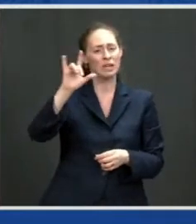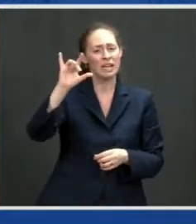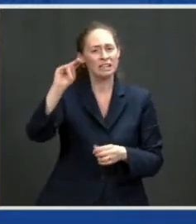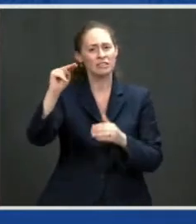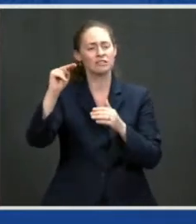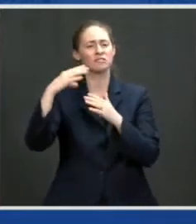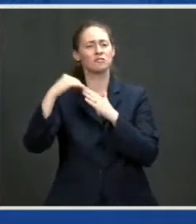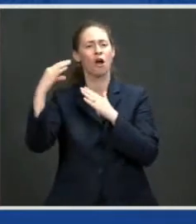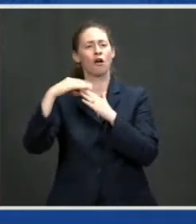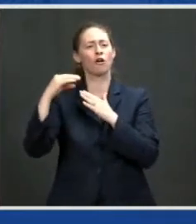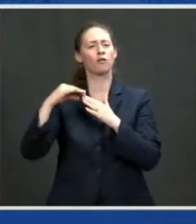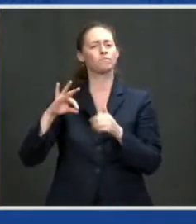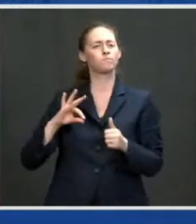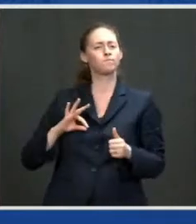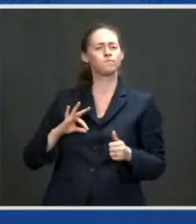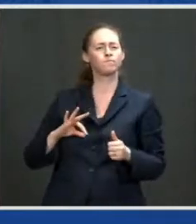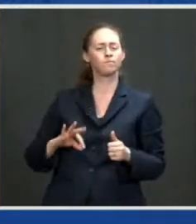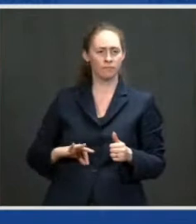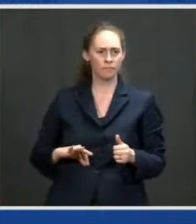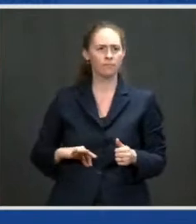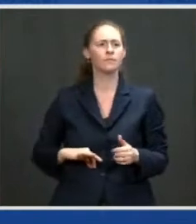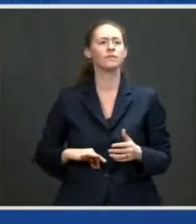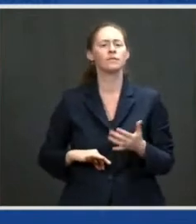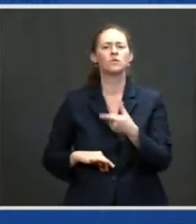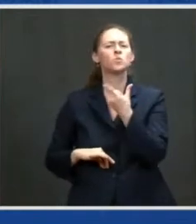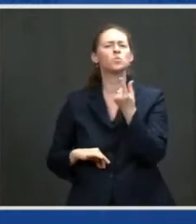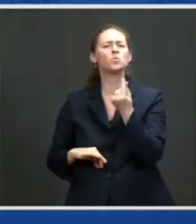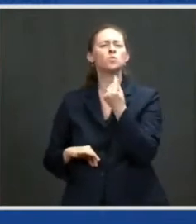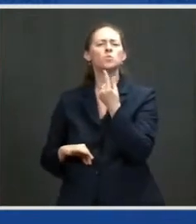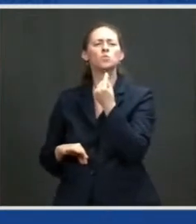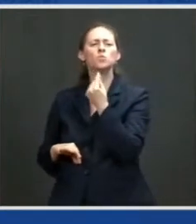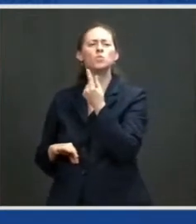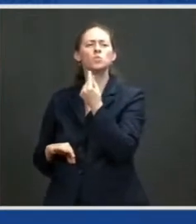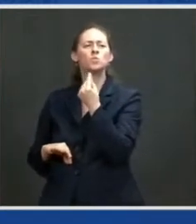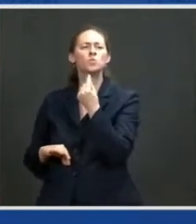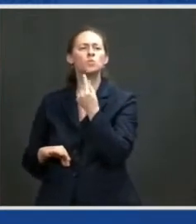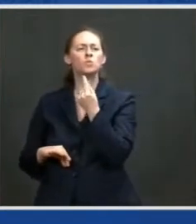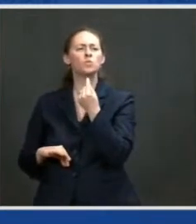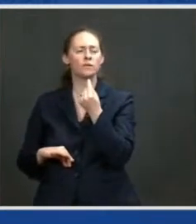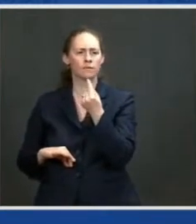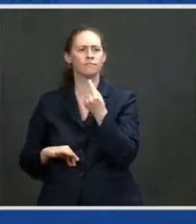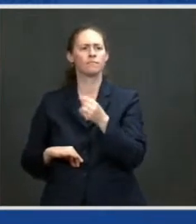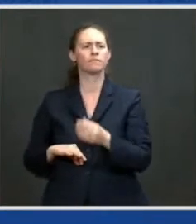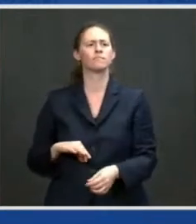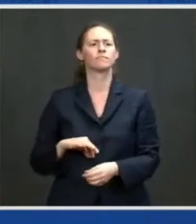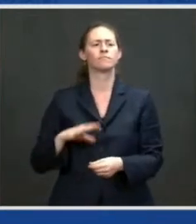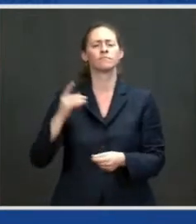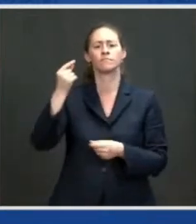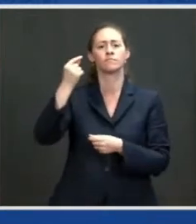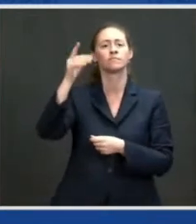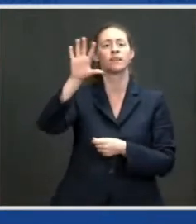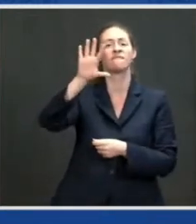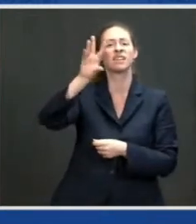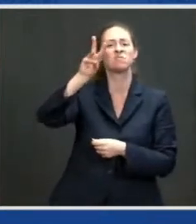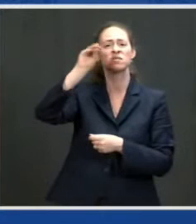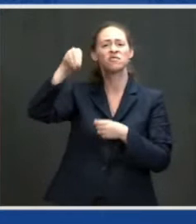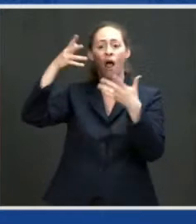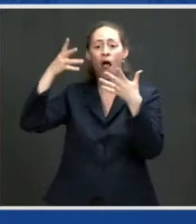56% of their stock. Because the more they buy back, the more valuable the stock, and that's how CEOs get